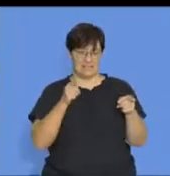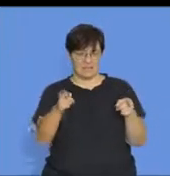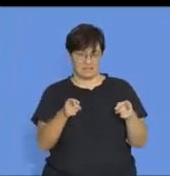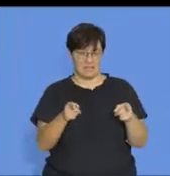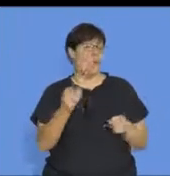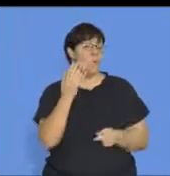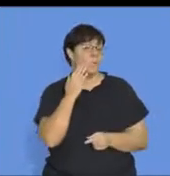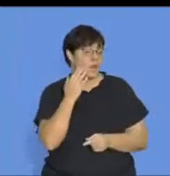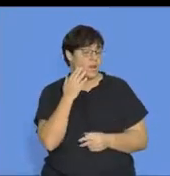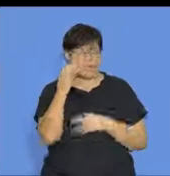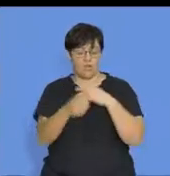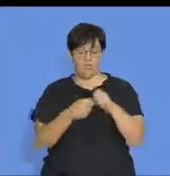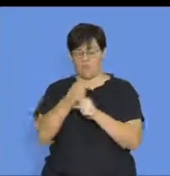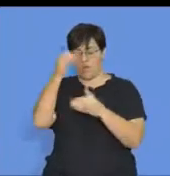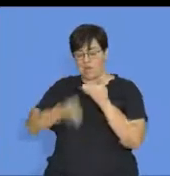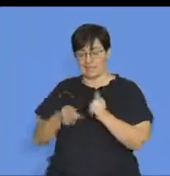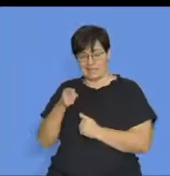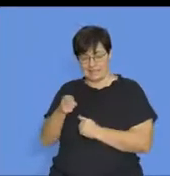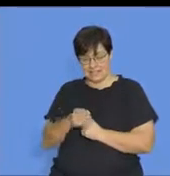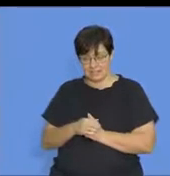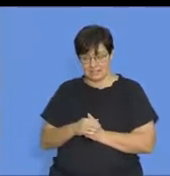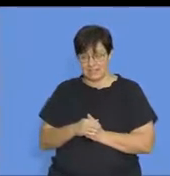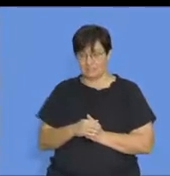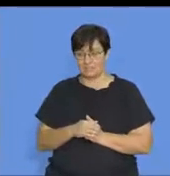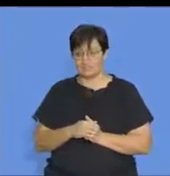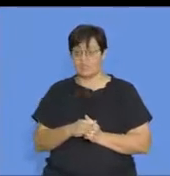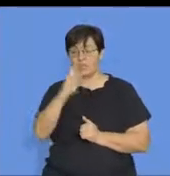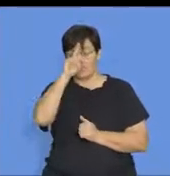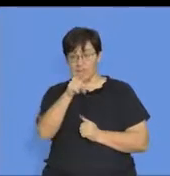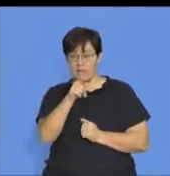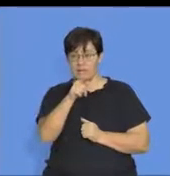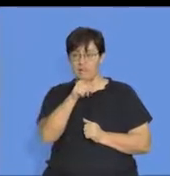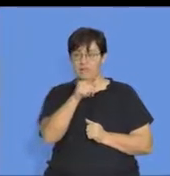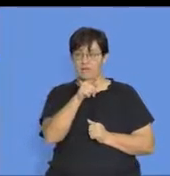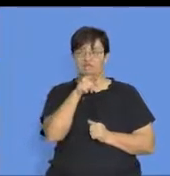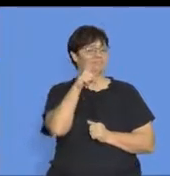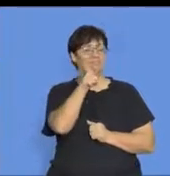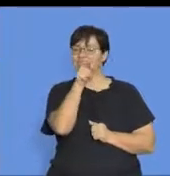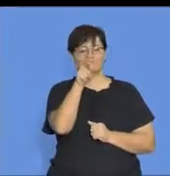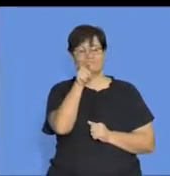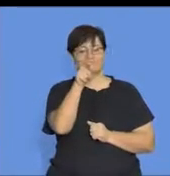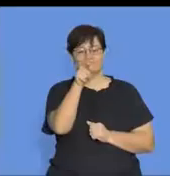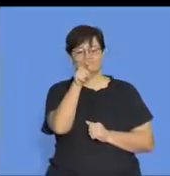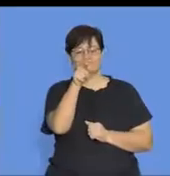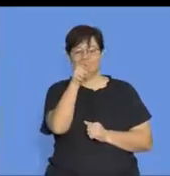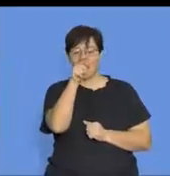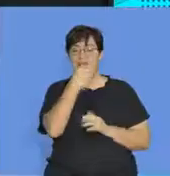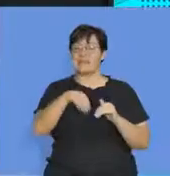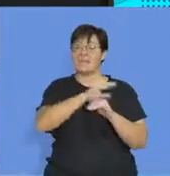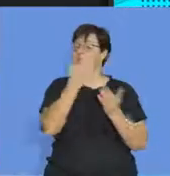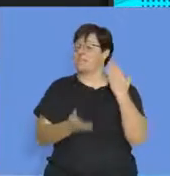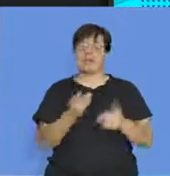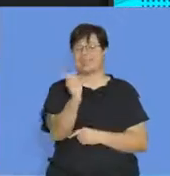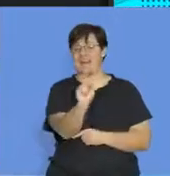balances at the end of the financial year. So remember, this is not necessarily